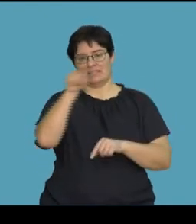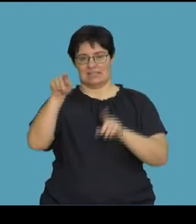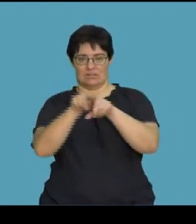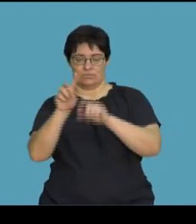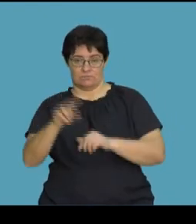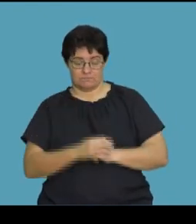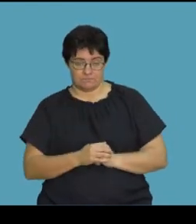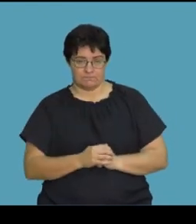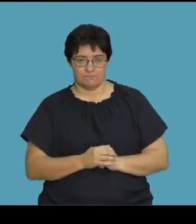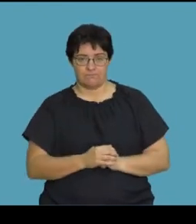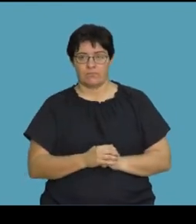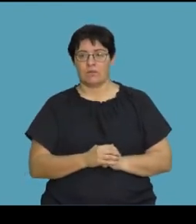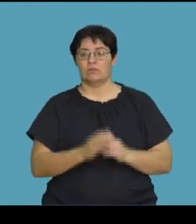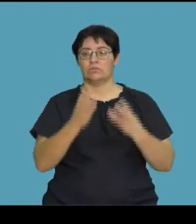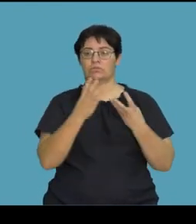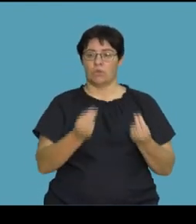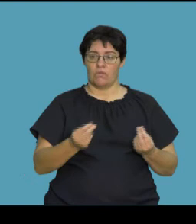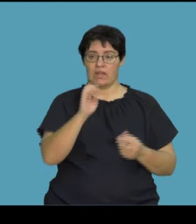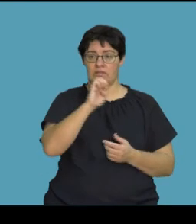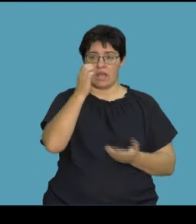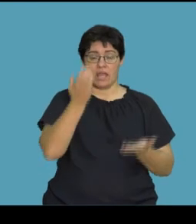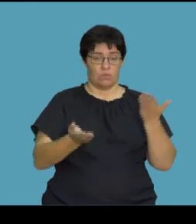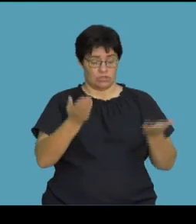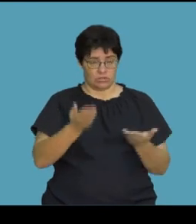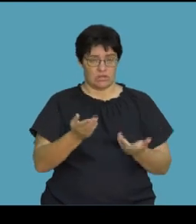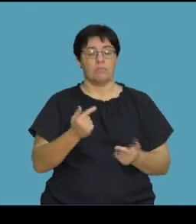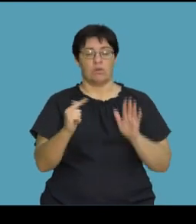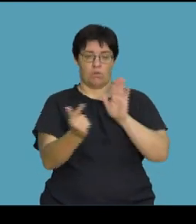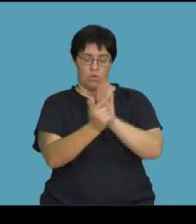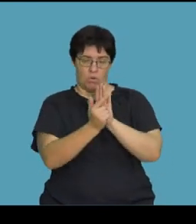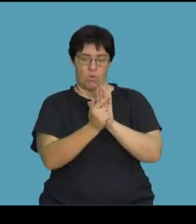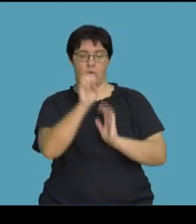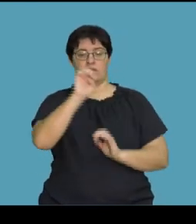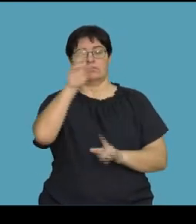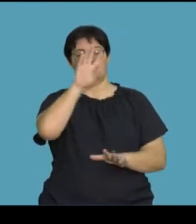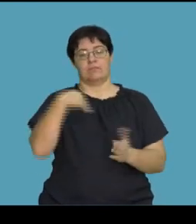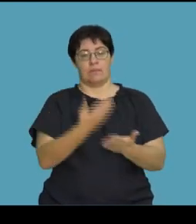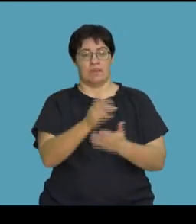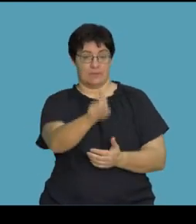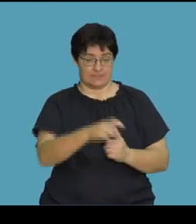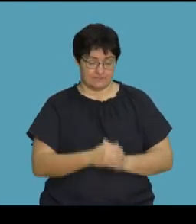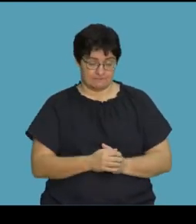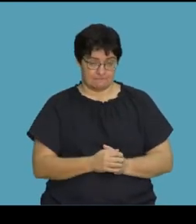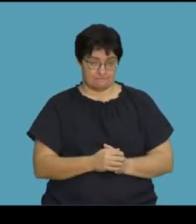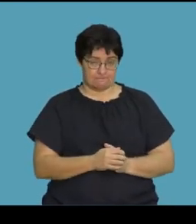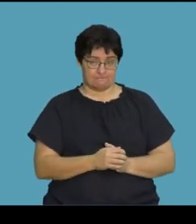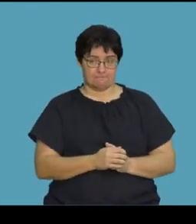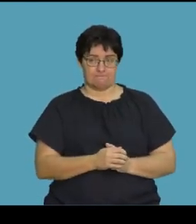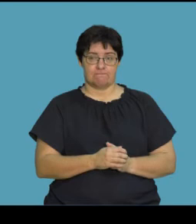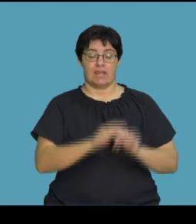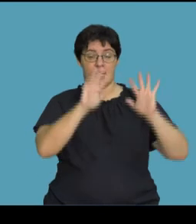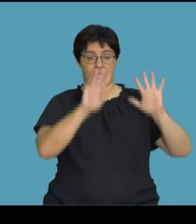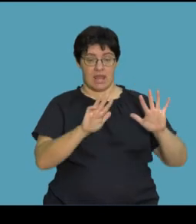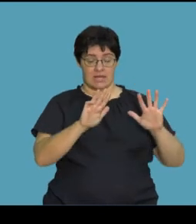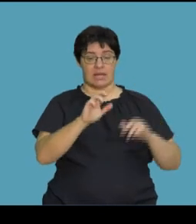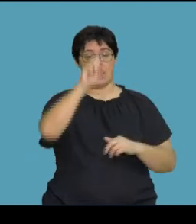Also, when solving exponential equations, make sure you apply the laws of exponents. The example I have here is 9 to the